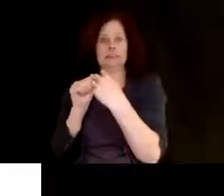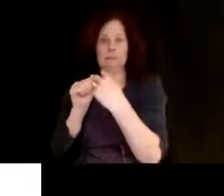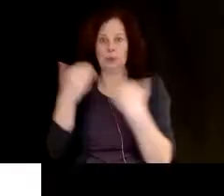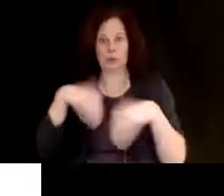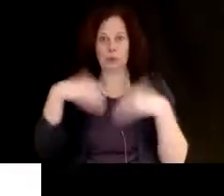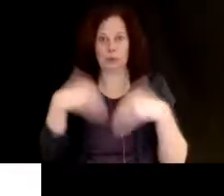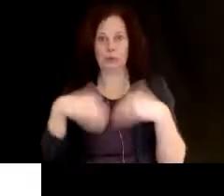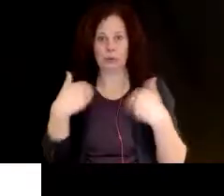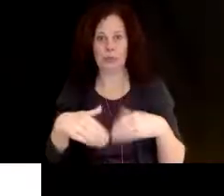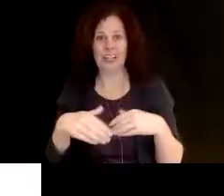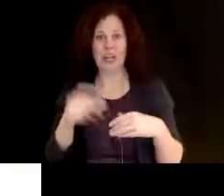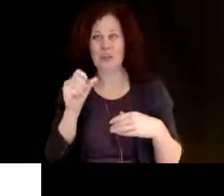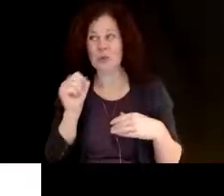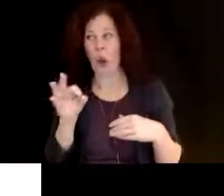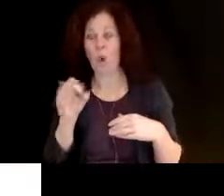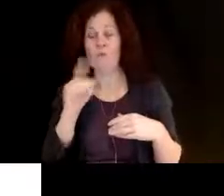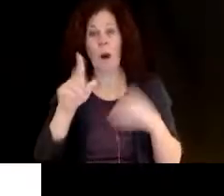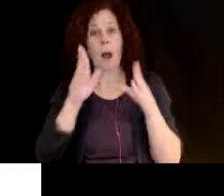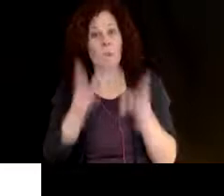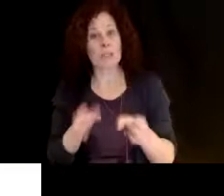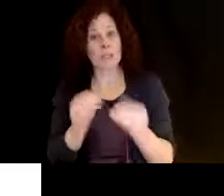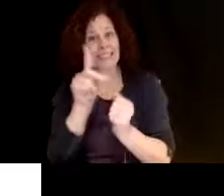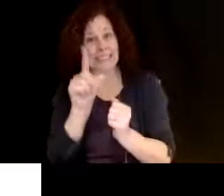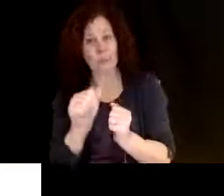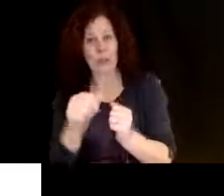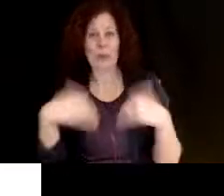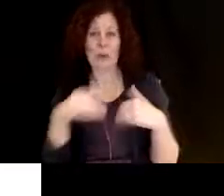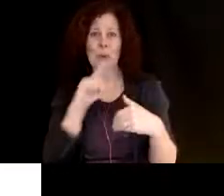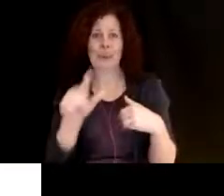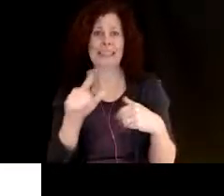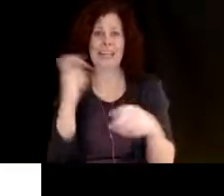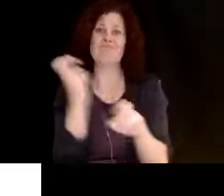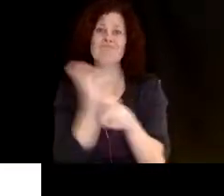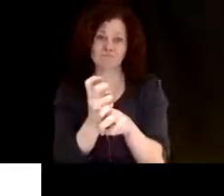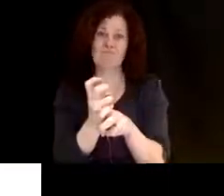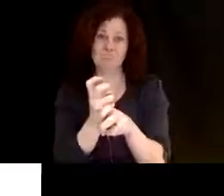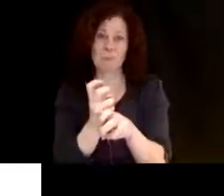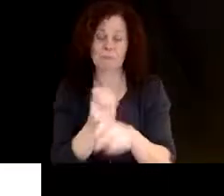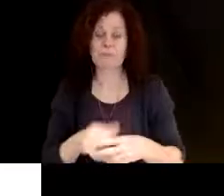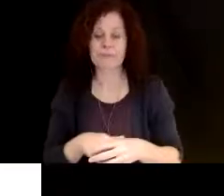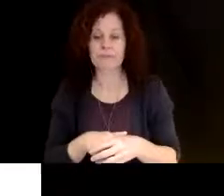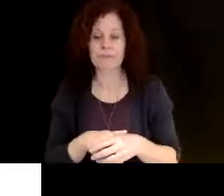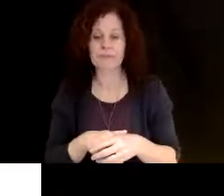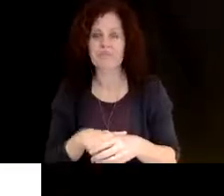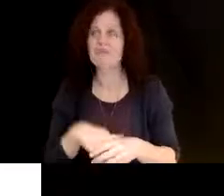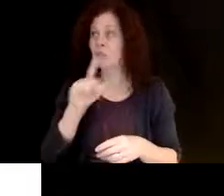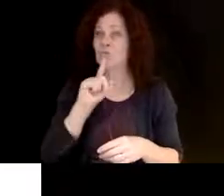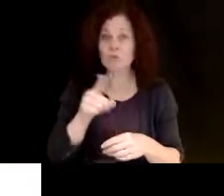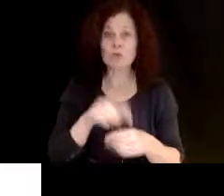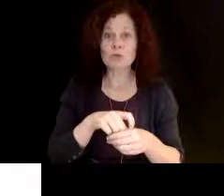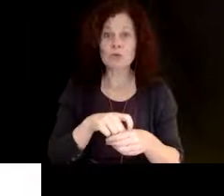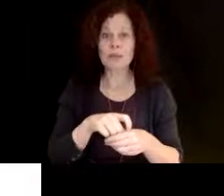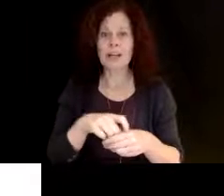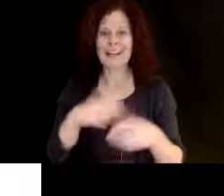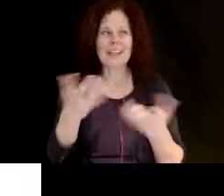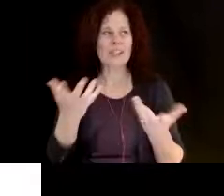lot more difficult, and it's a symptom of having the authority to place pedestrian infrastructure and the authority